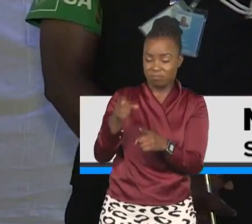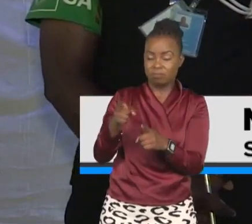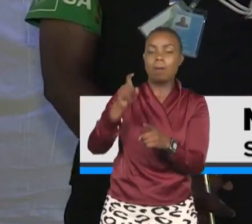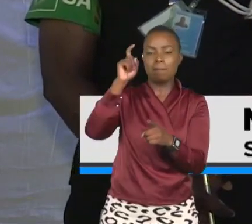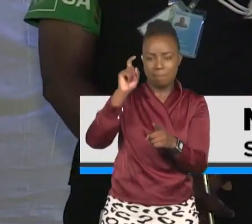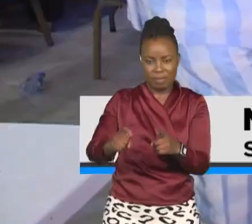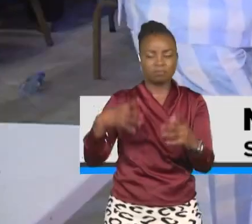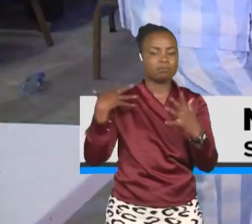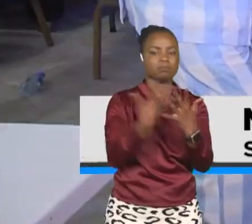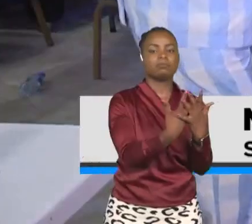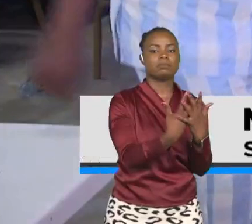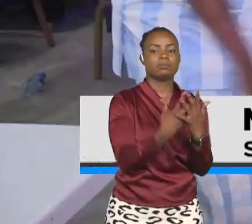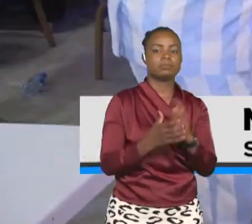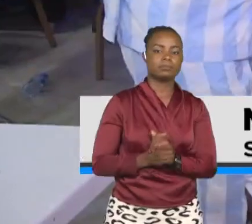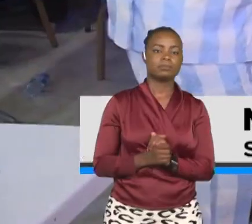to justice.